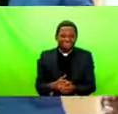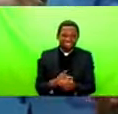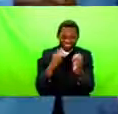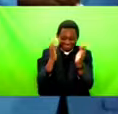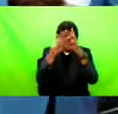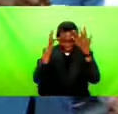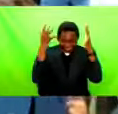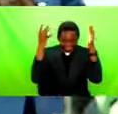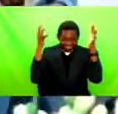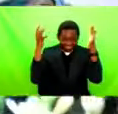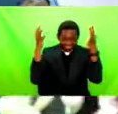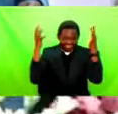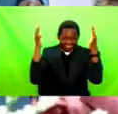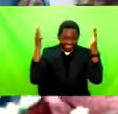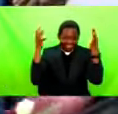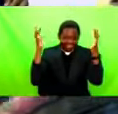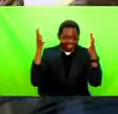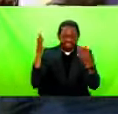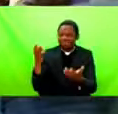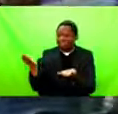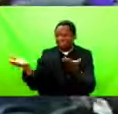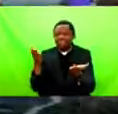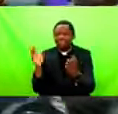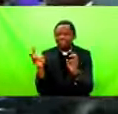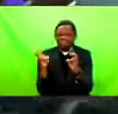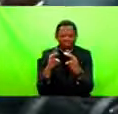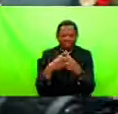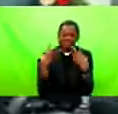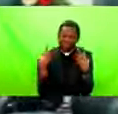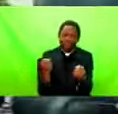together. He has served us very well. Yes.